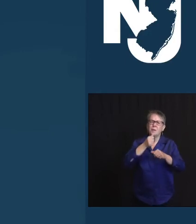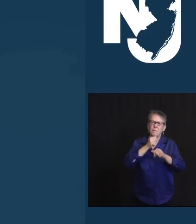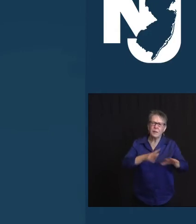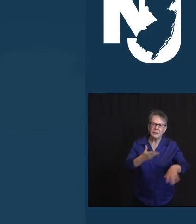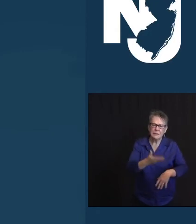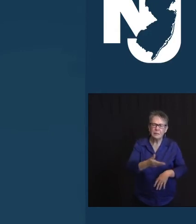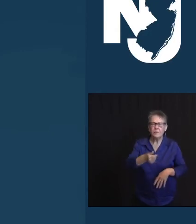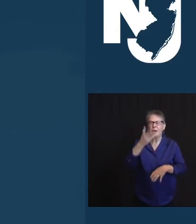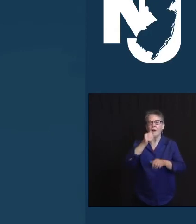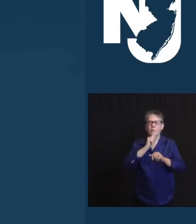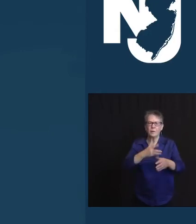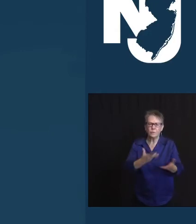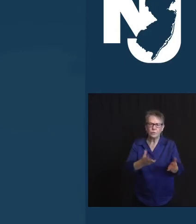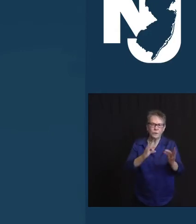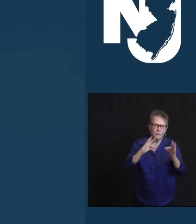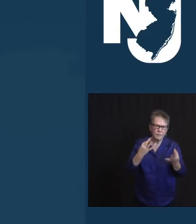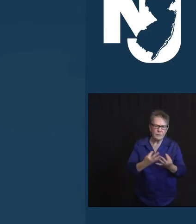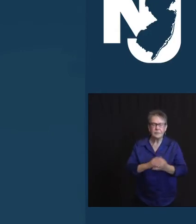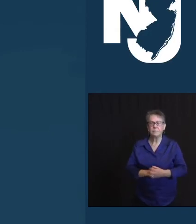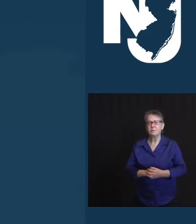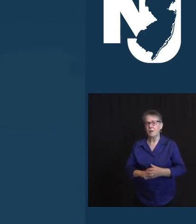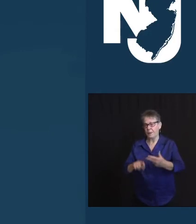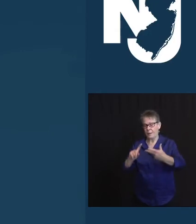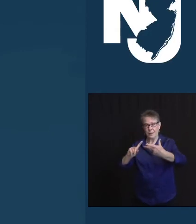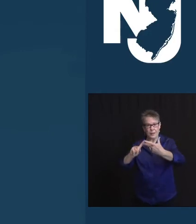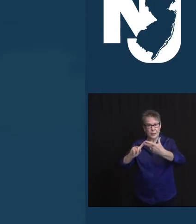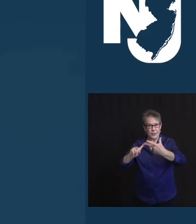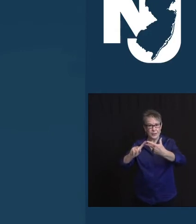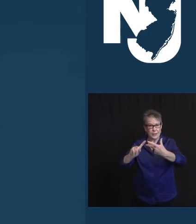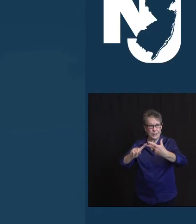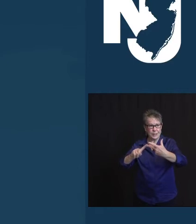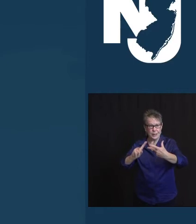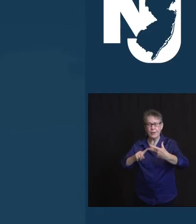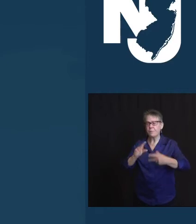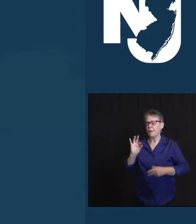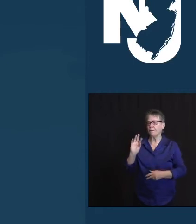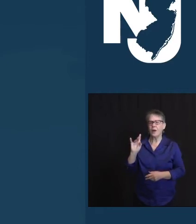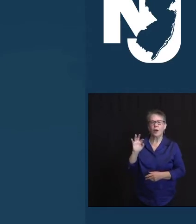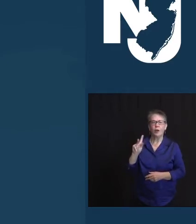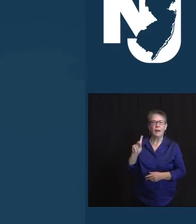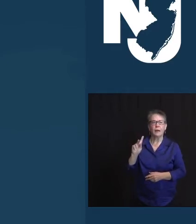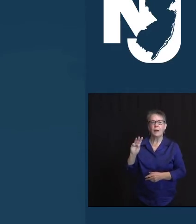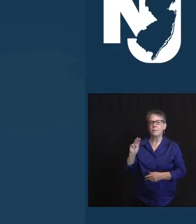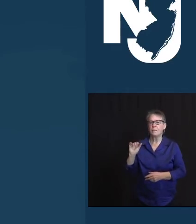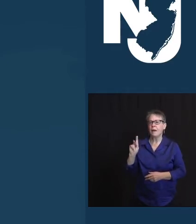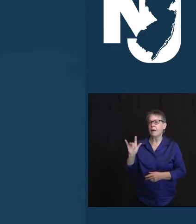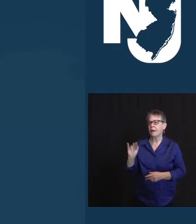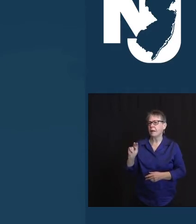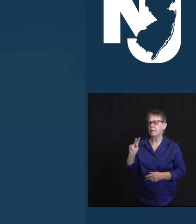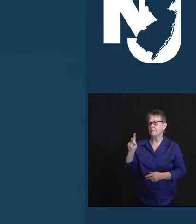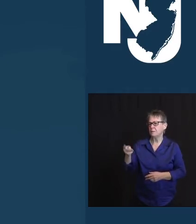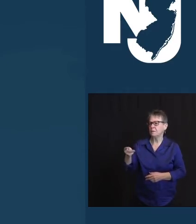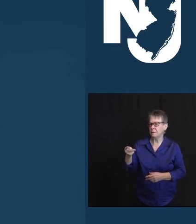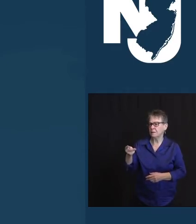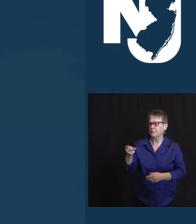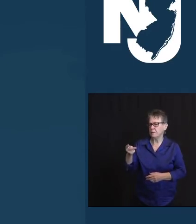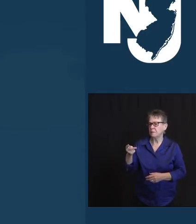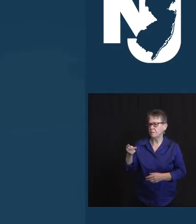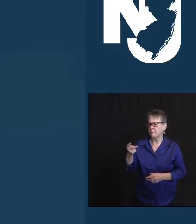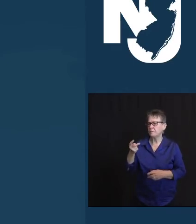And finally, for this day, we honor the life of Frederick Macon II of, not far from you, Jared,